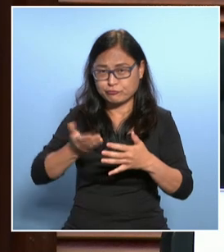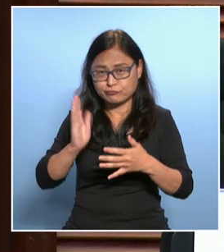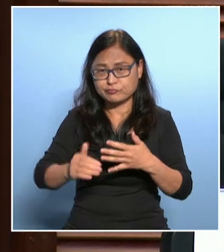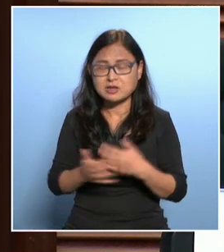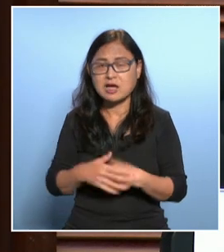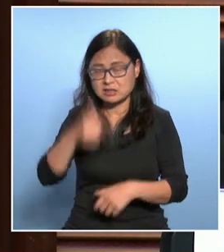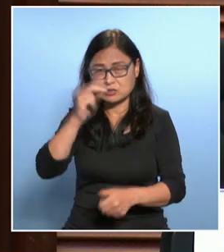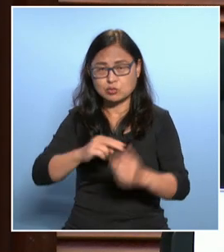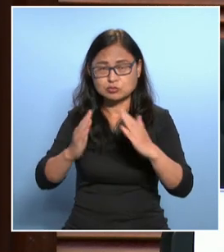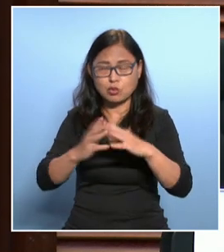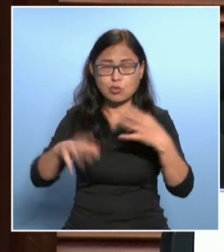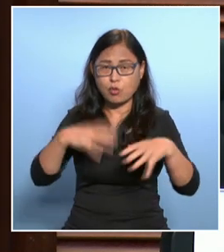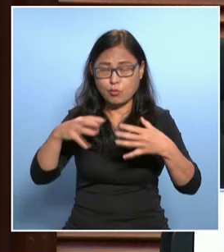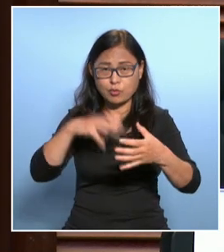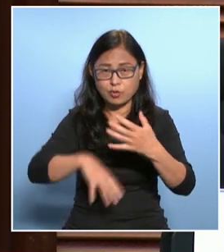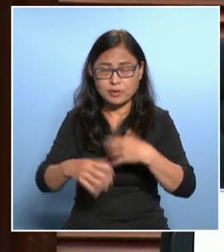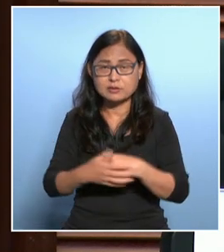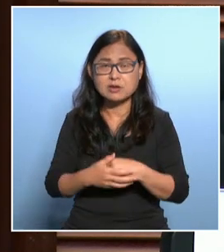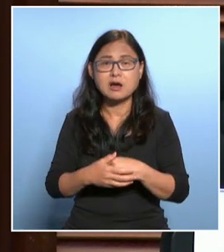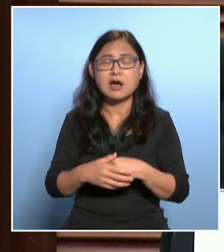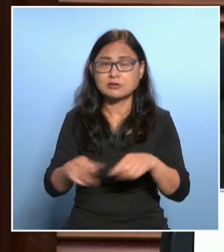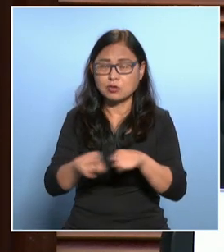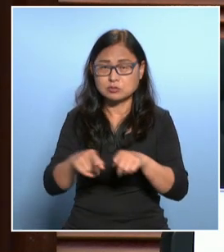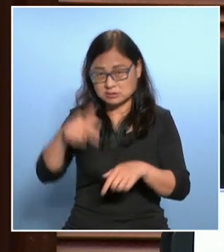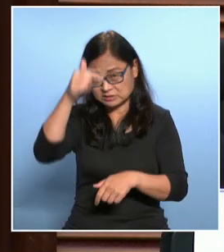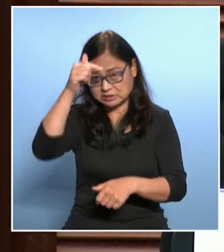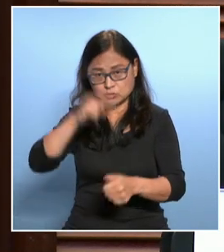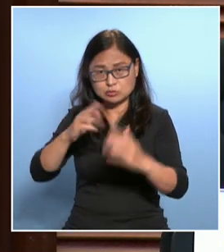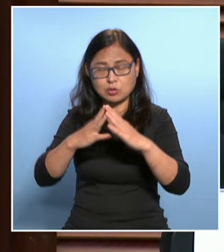to the HA, so they are